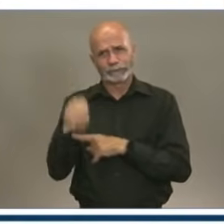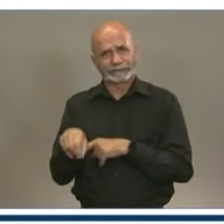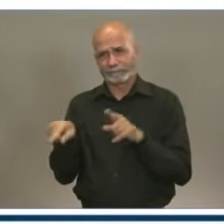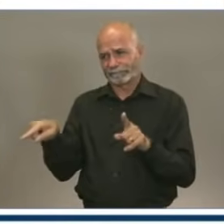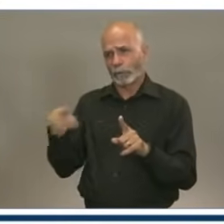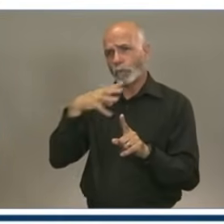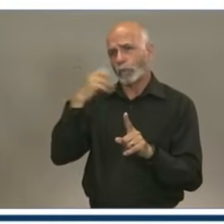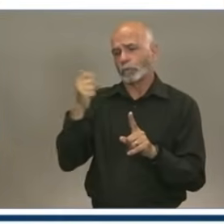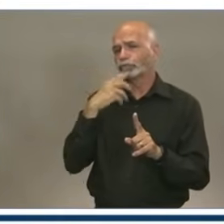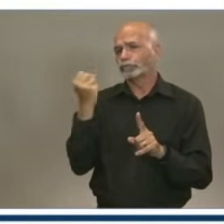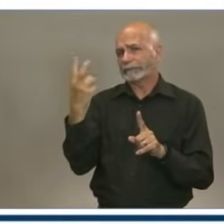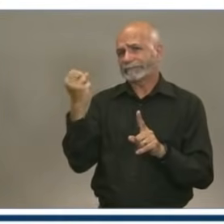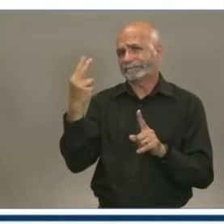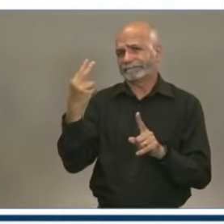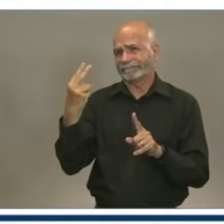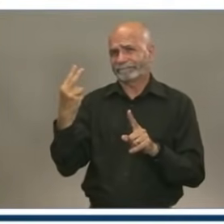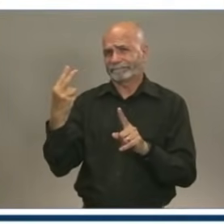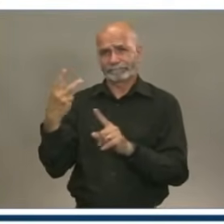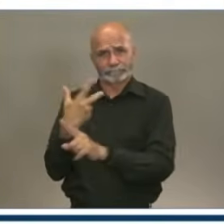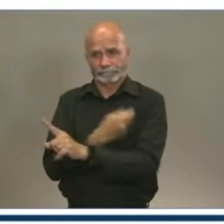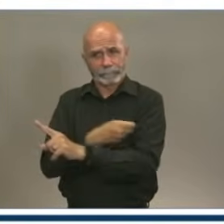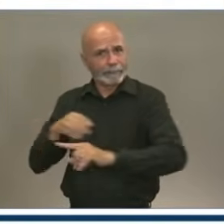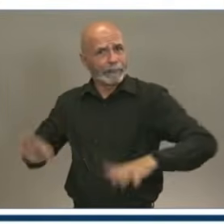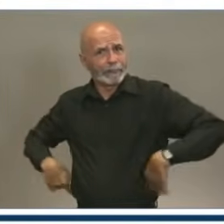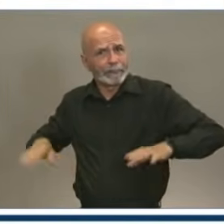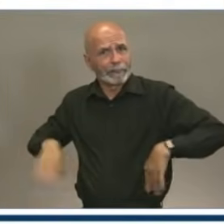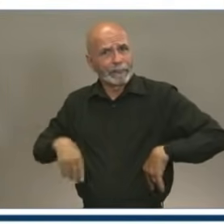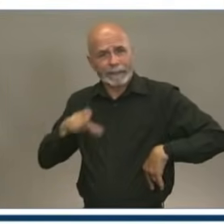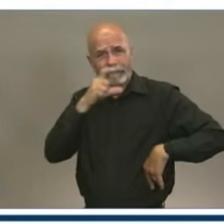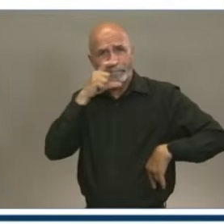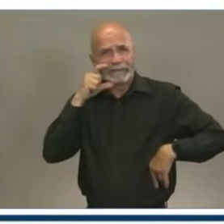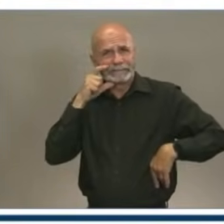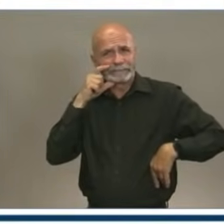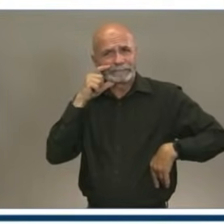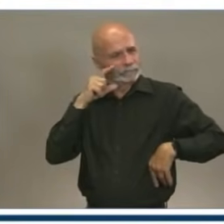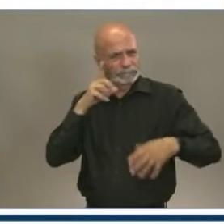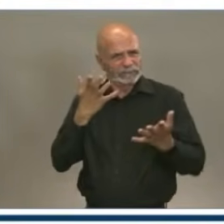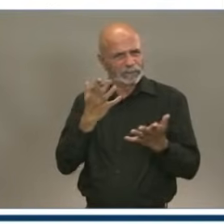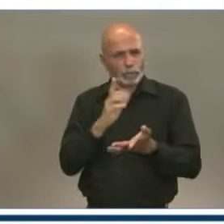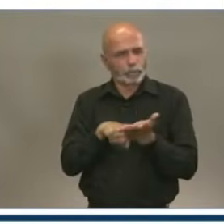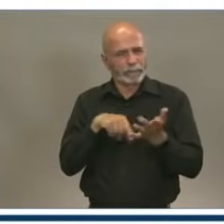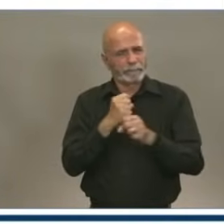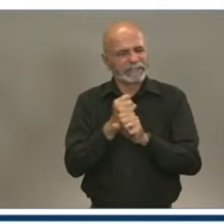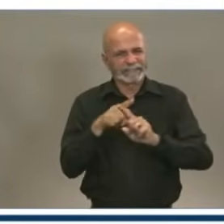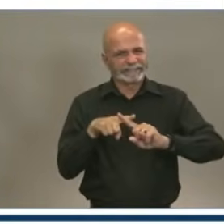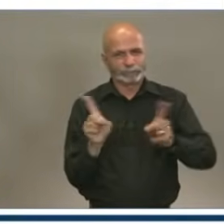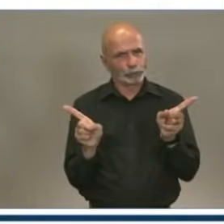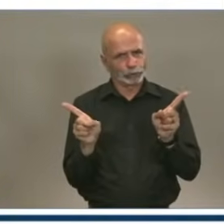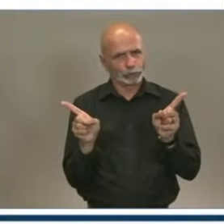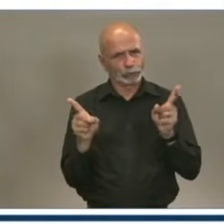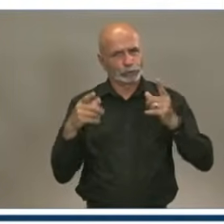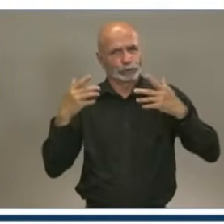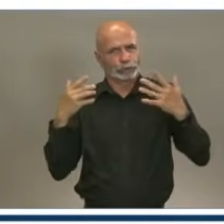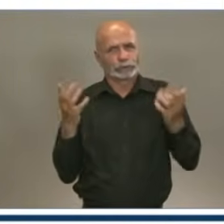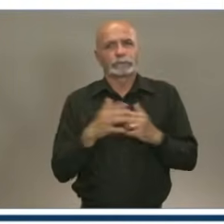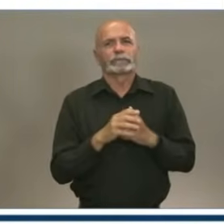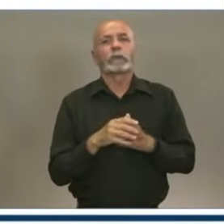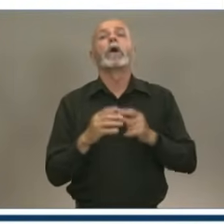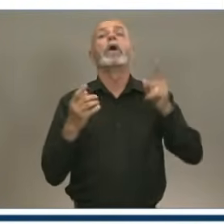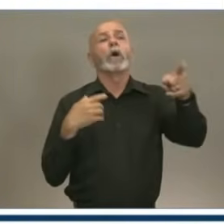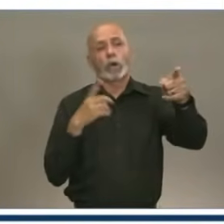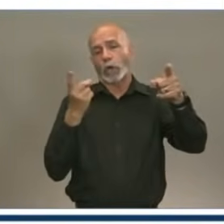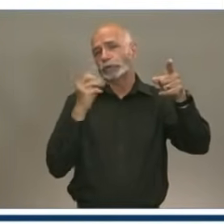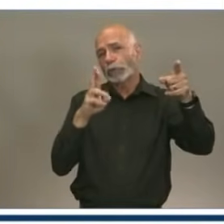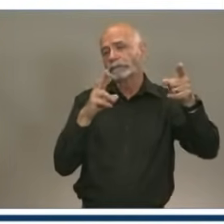unvaccinated. So is there what's the difference there? So if you remember, when we had masking in schools prior to the